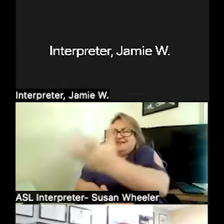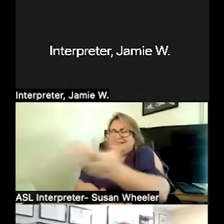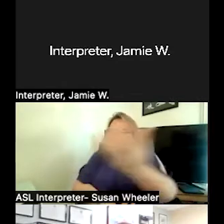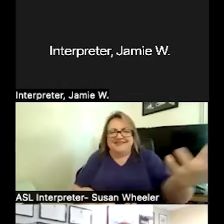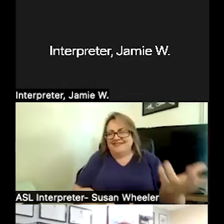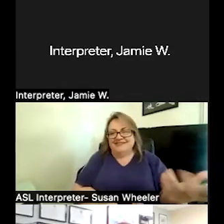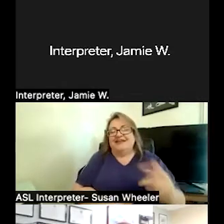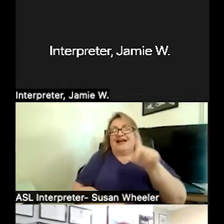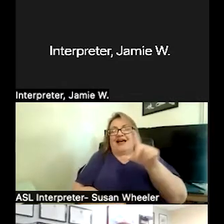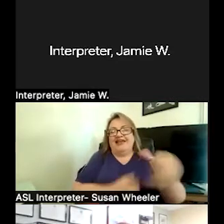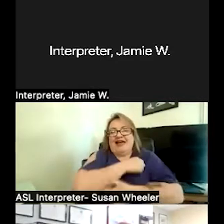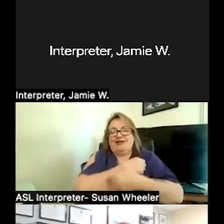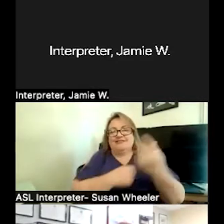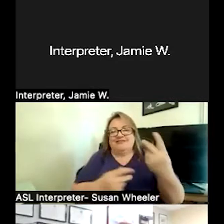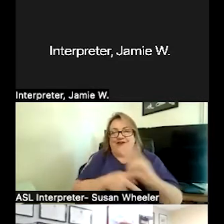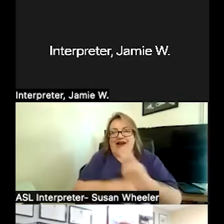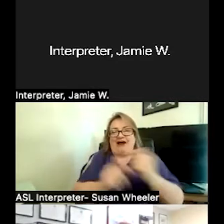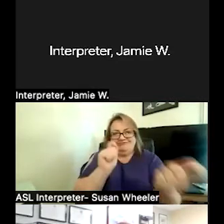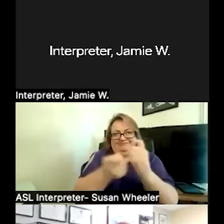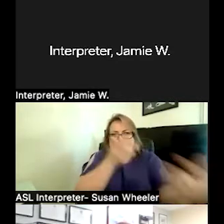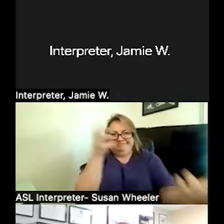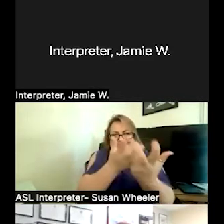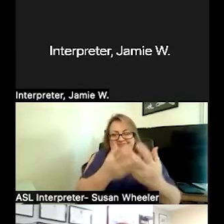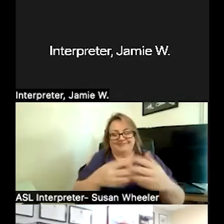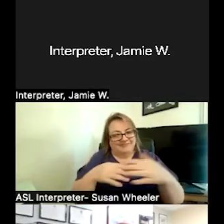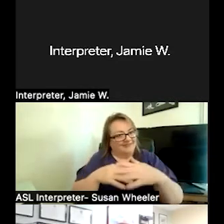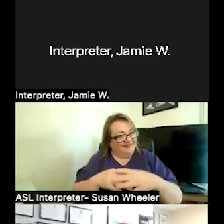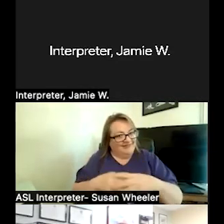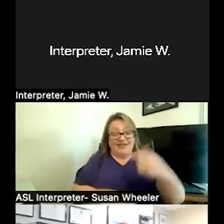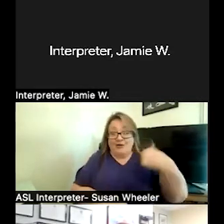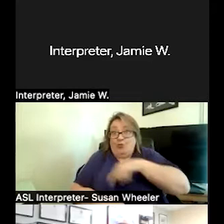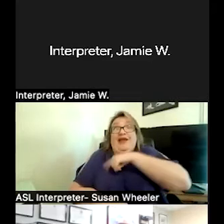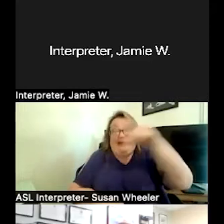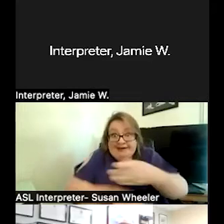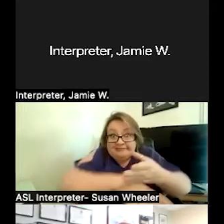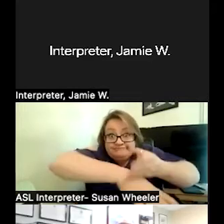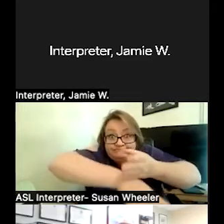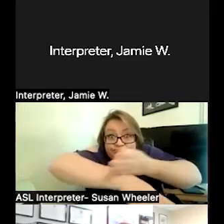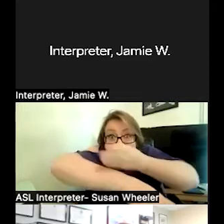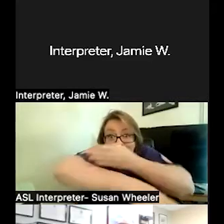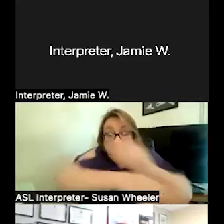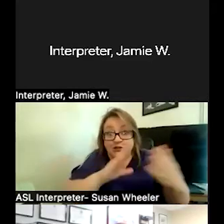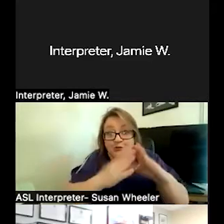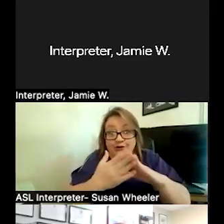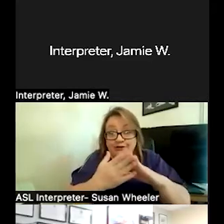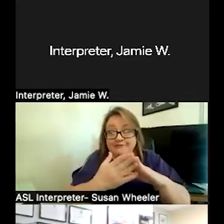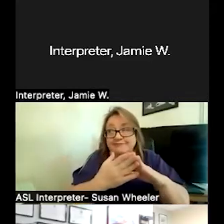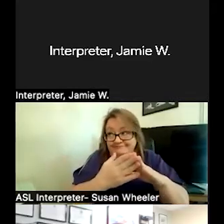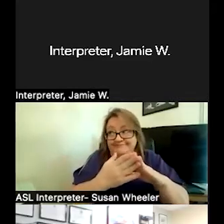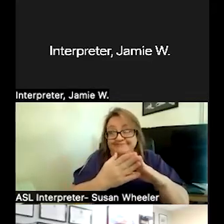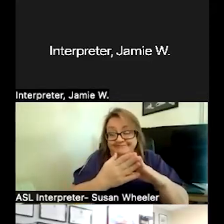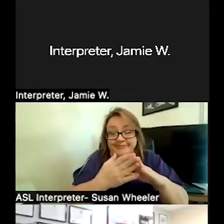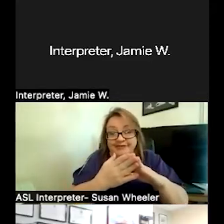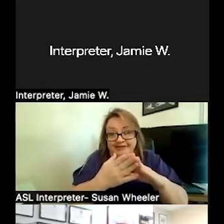hearing. So that's one of the areas that we need to work on as a community. This was also very